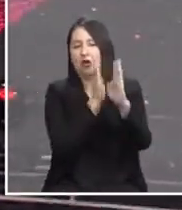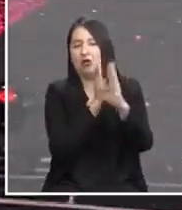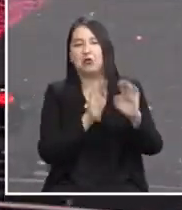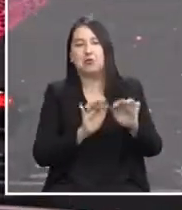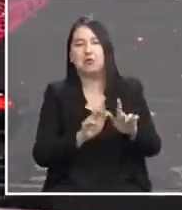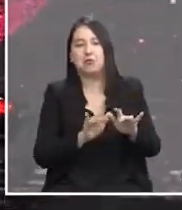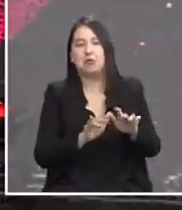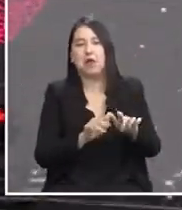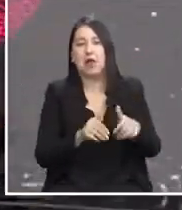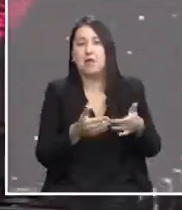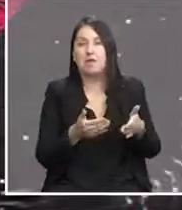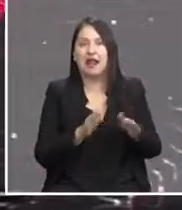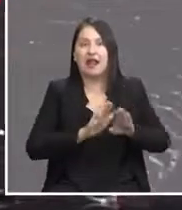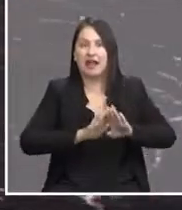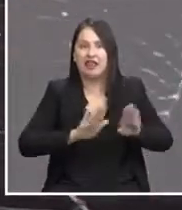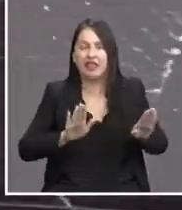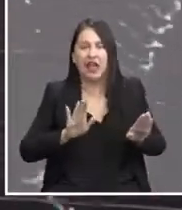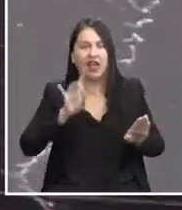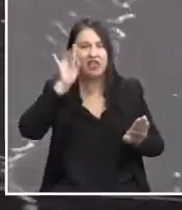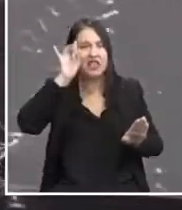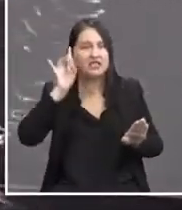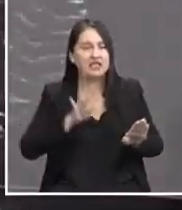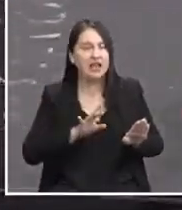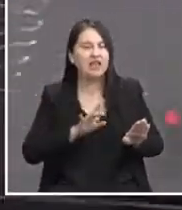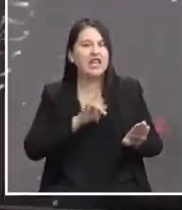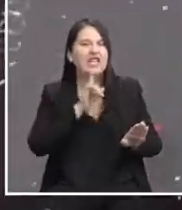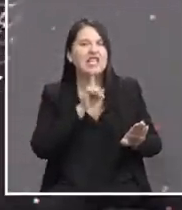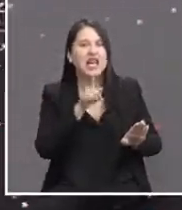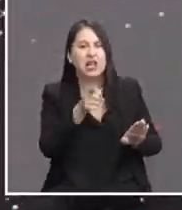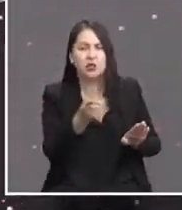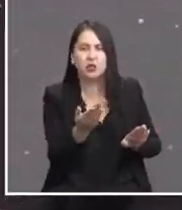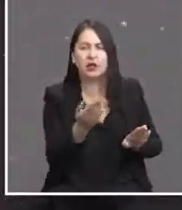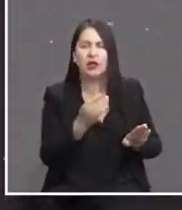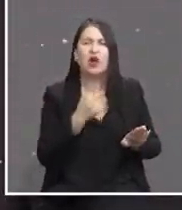are and what you are doing. And when suddenly